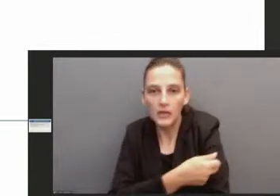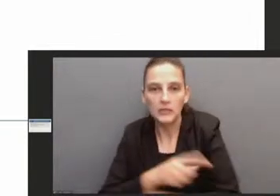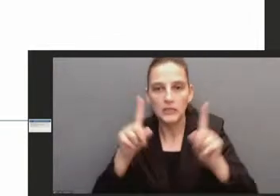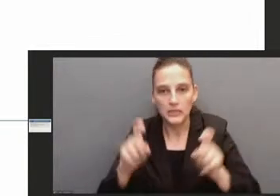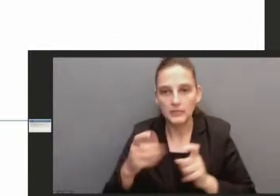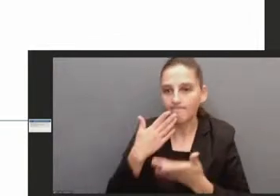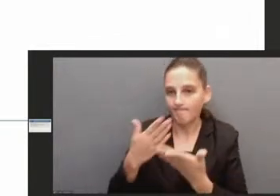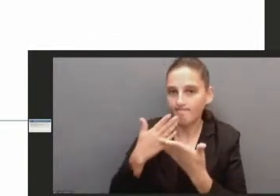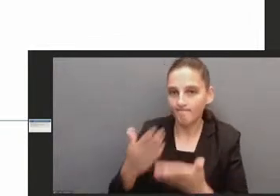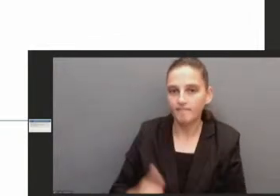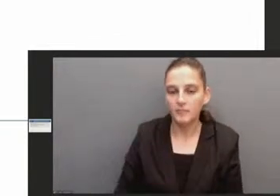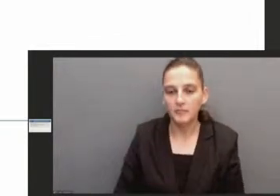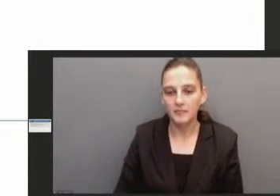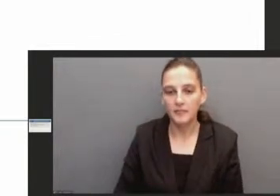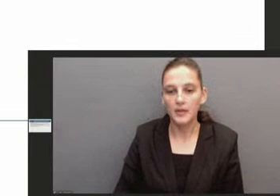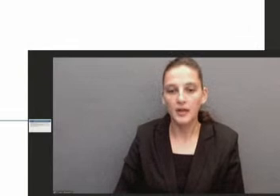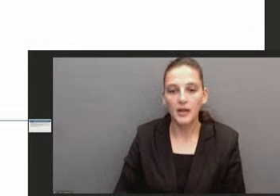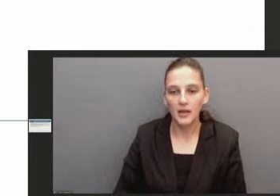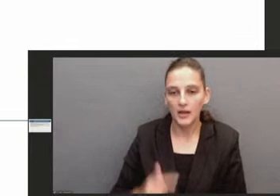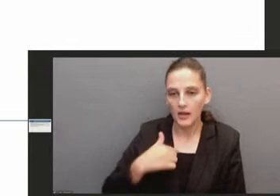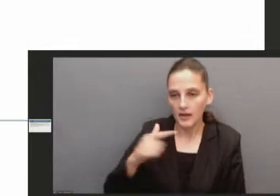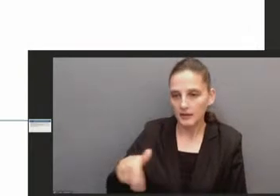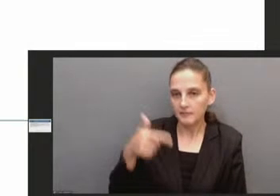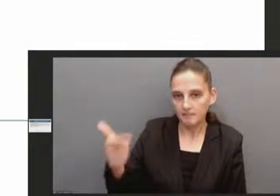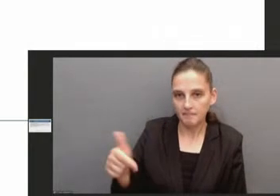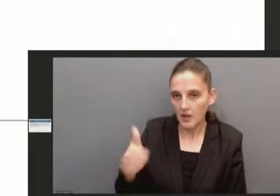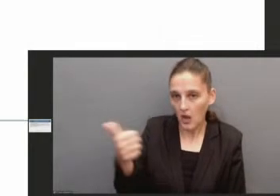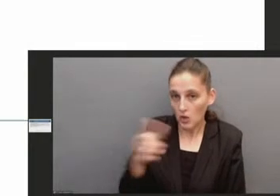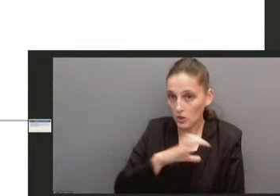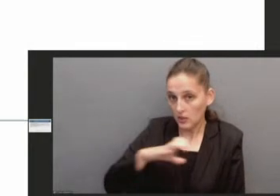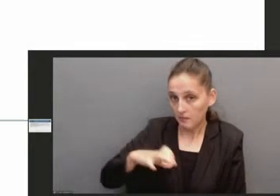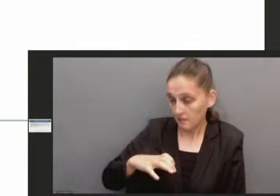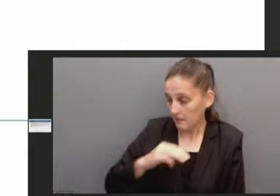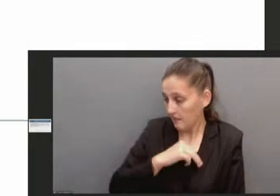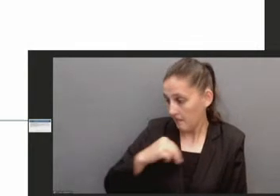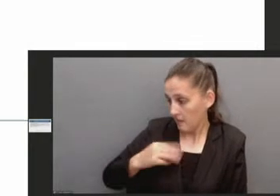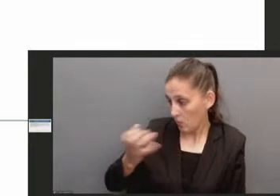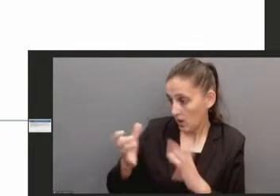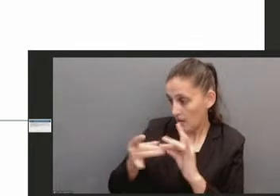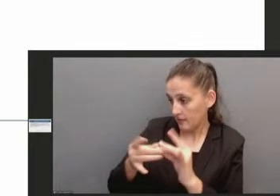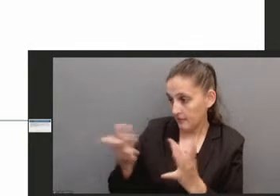Chair. And I turn it over to anyone else who would like to comment.